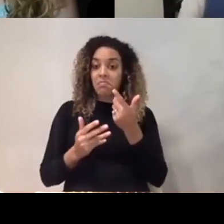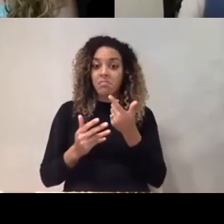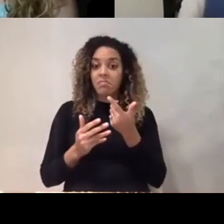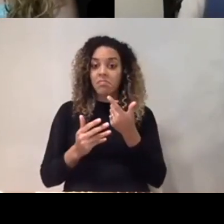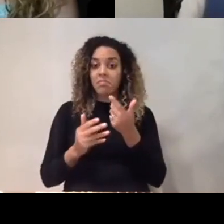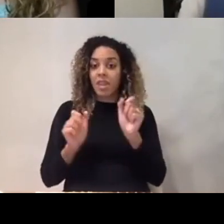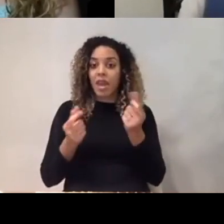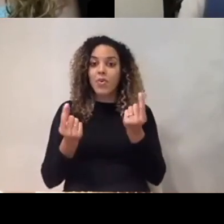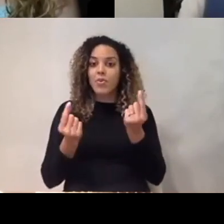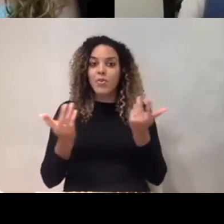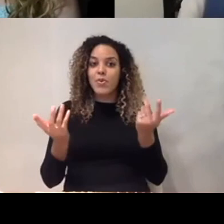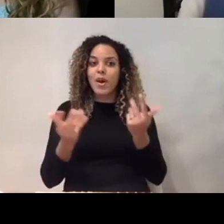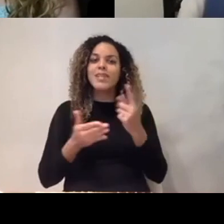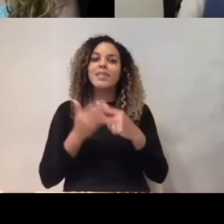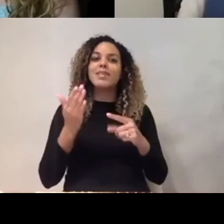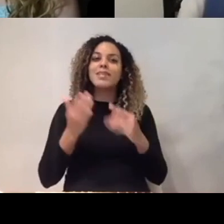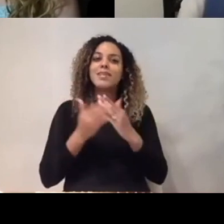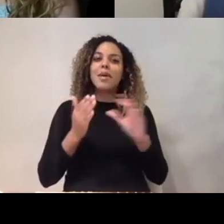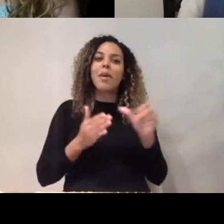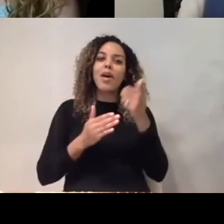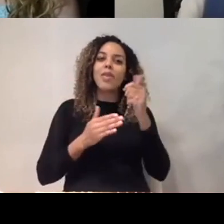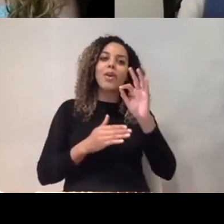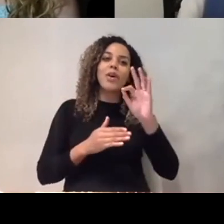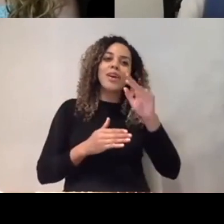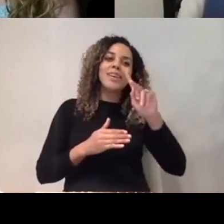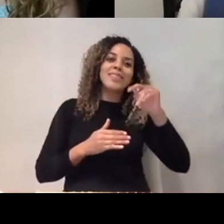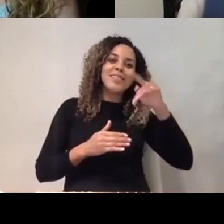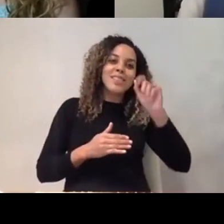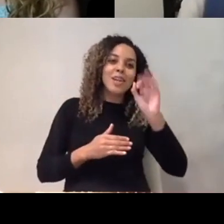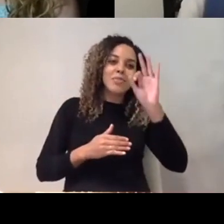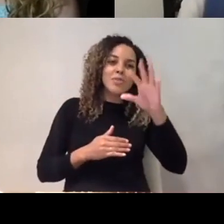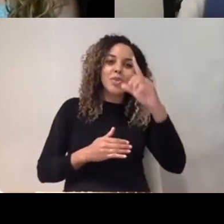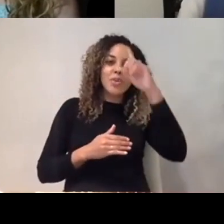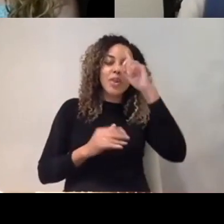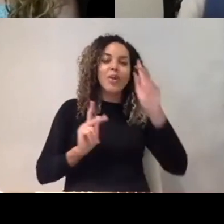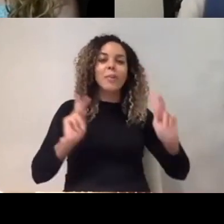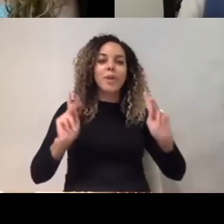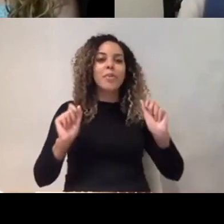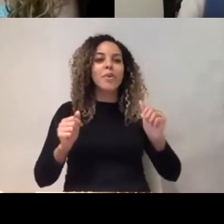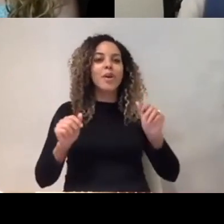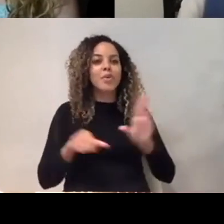but, what are some other things or tips that you think that people can use moving forward?